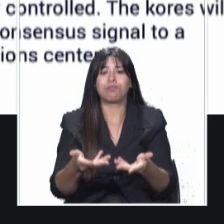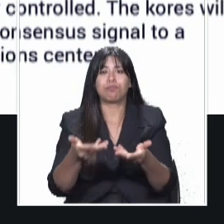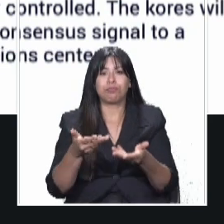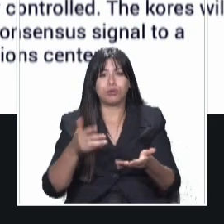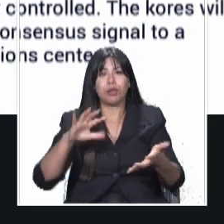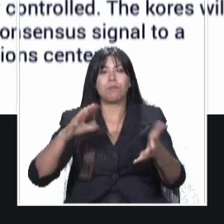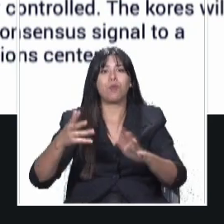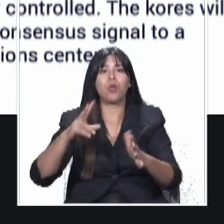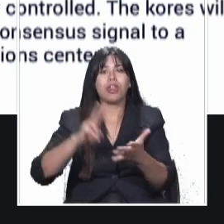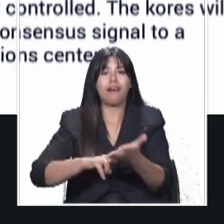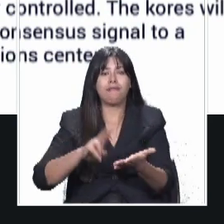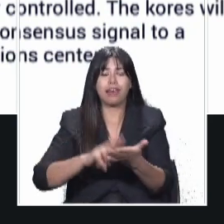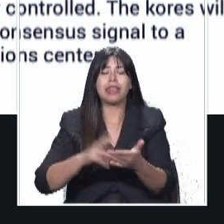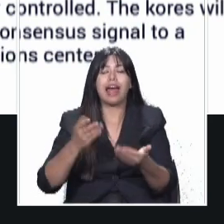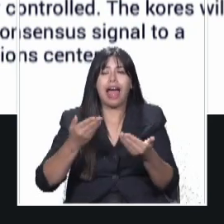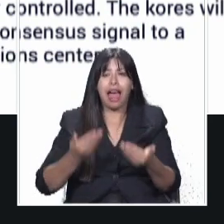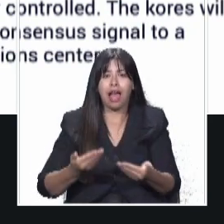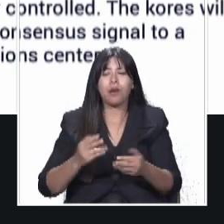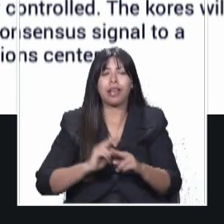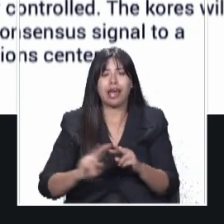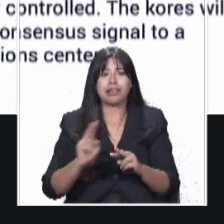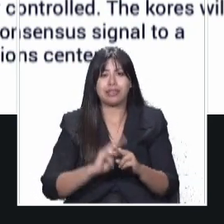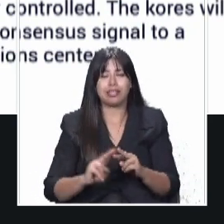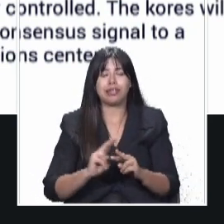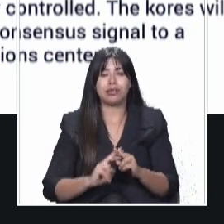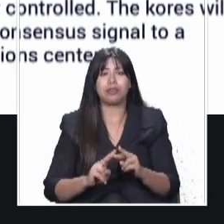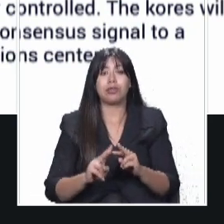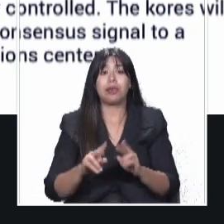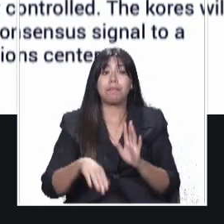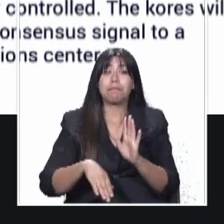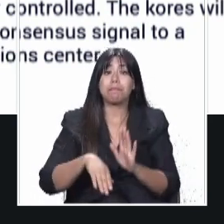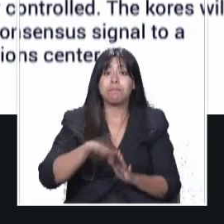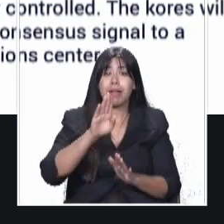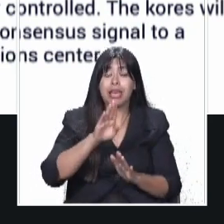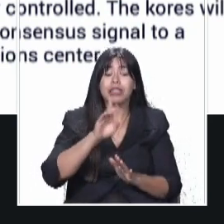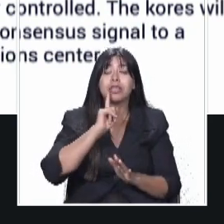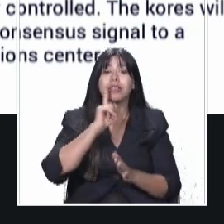of our biggest customers is Airbus, the aircraft manufacturer.